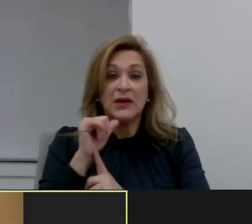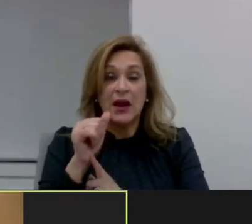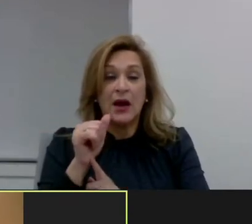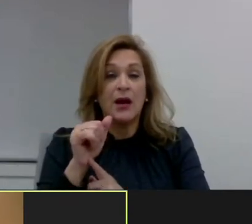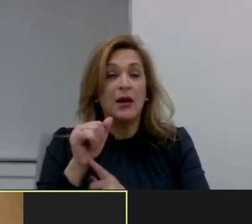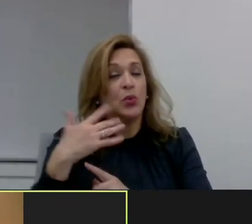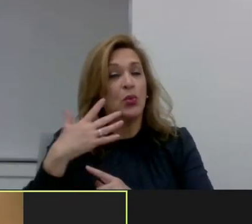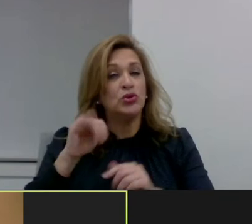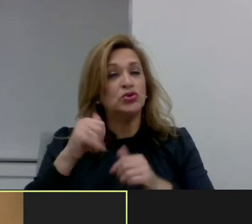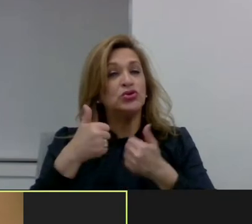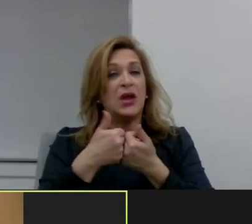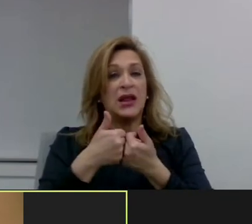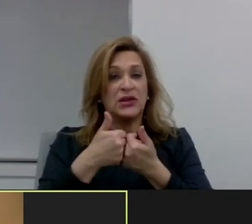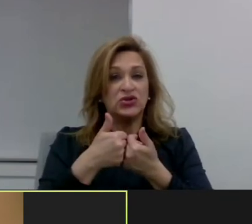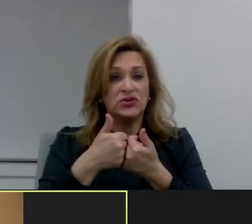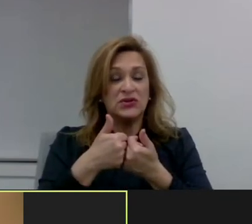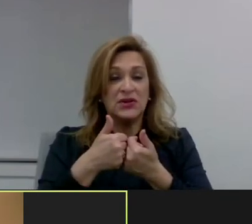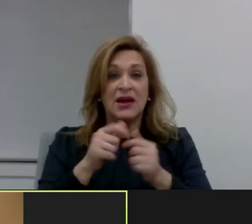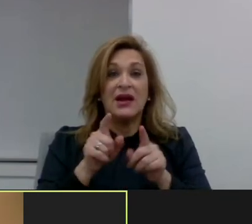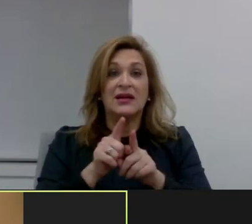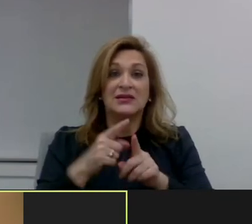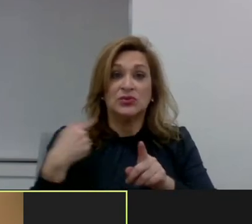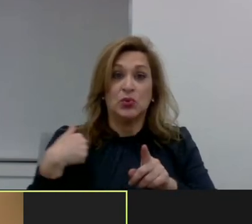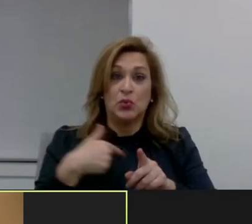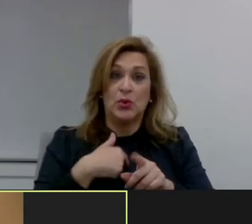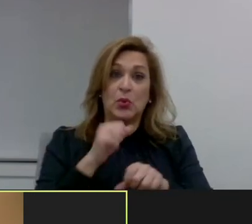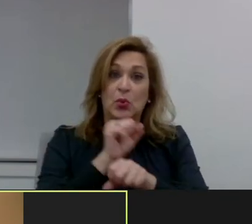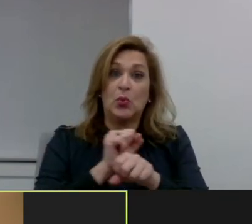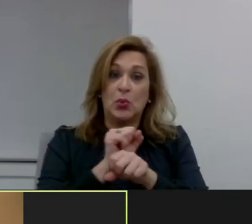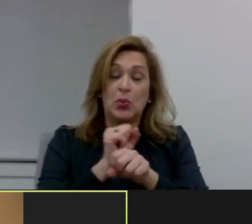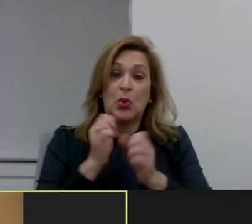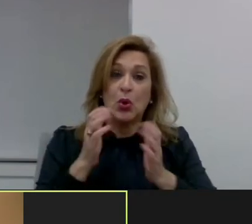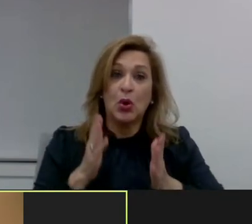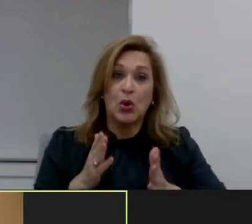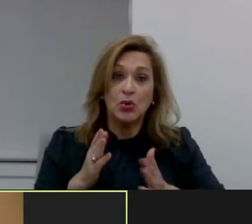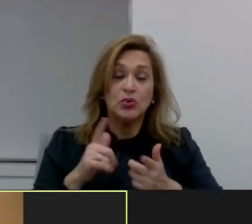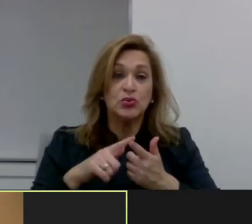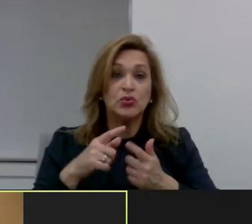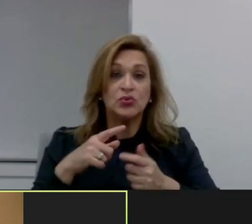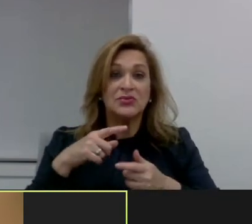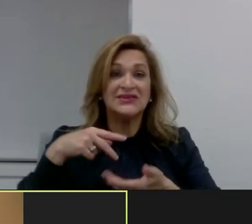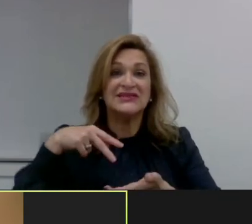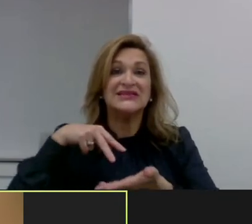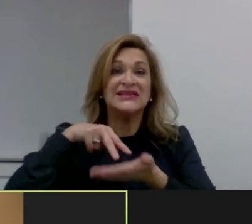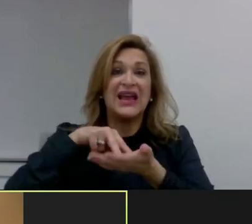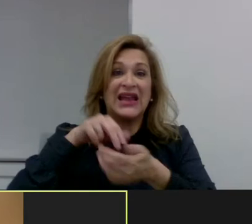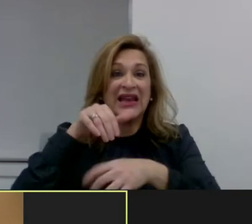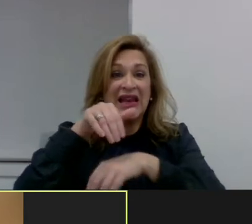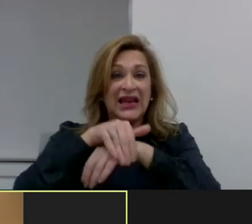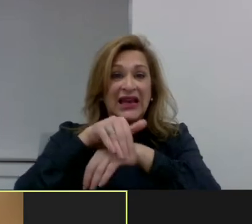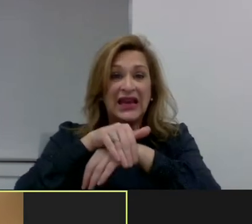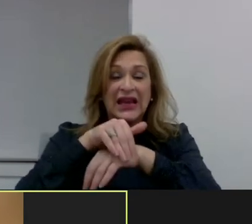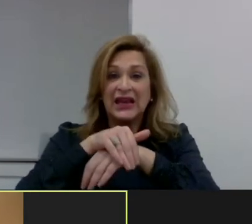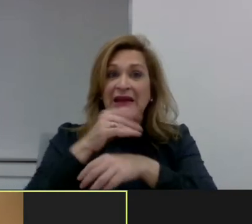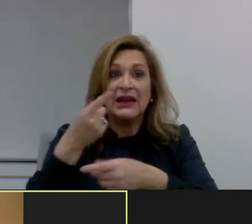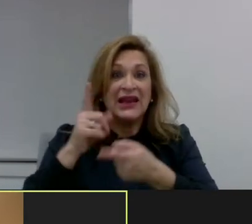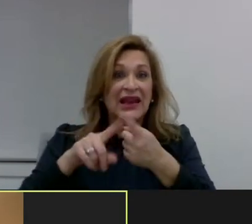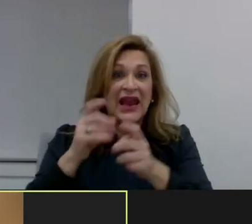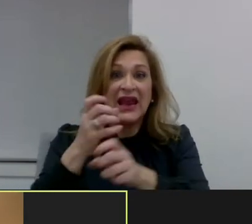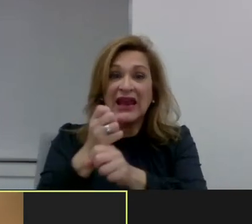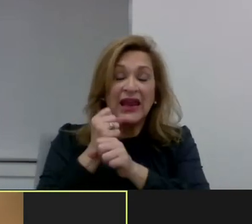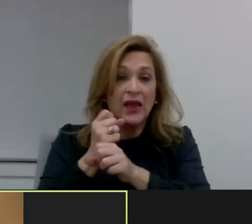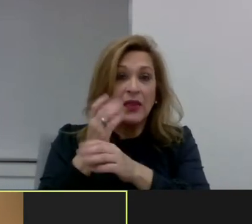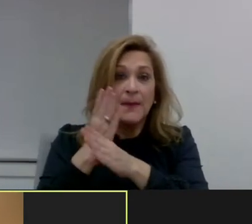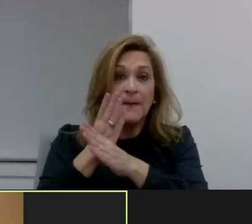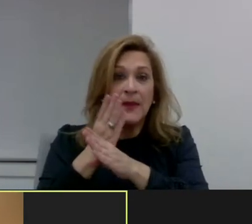challenge for us as employees. And to standing out there in the evenings, can't get a bus and see these